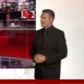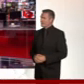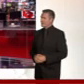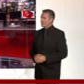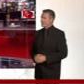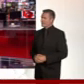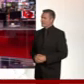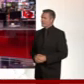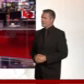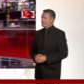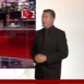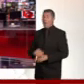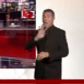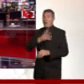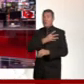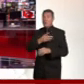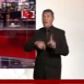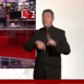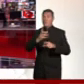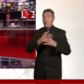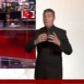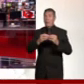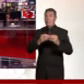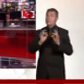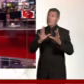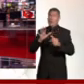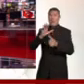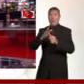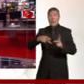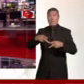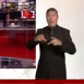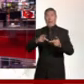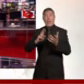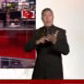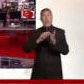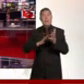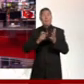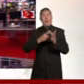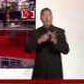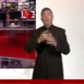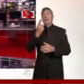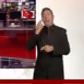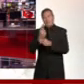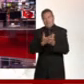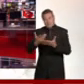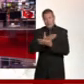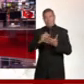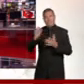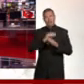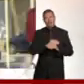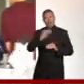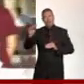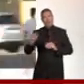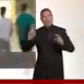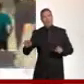Now, Barcelona Football Club has given one of its star players, Neymar, permission to discuss a world record transfer deal